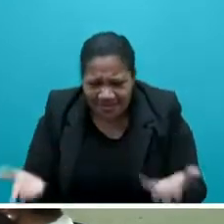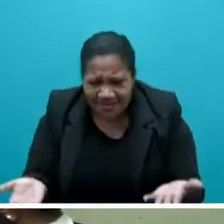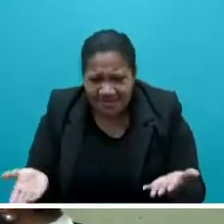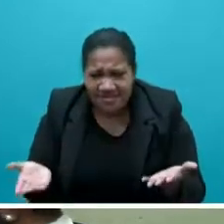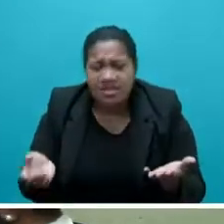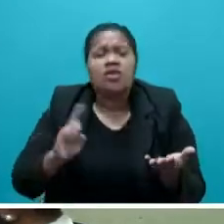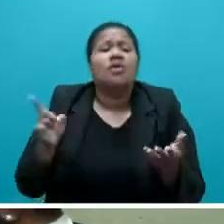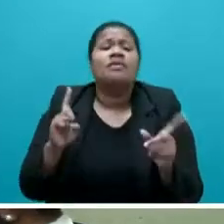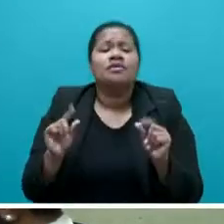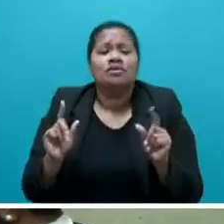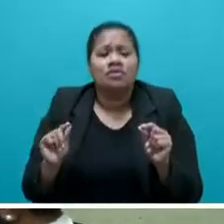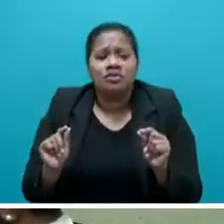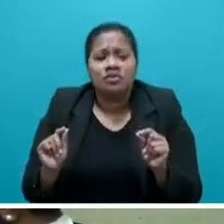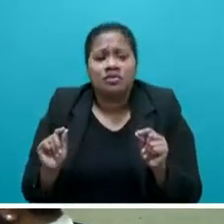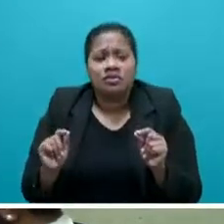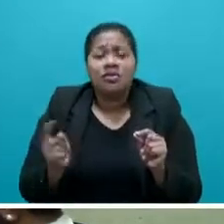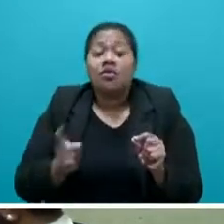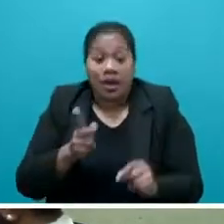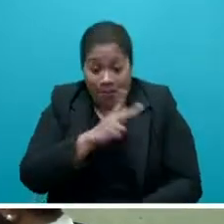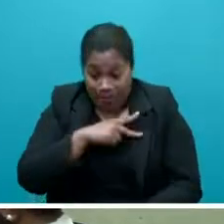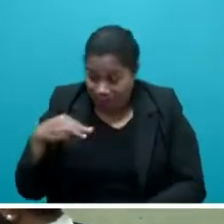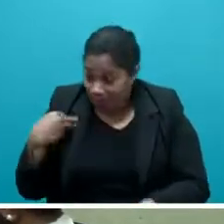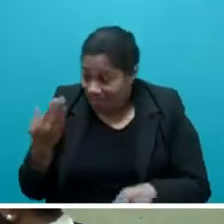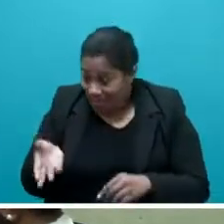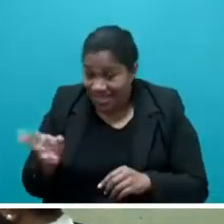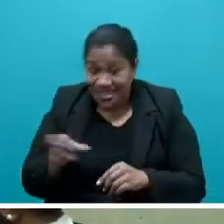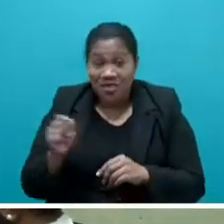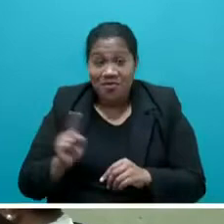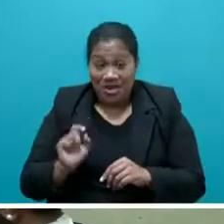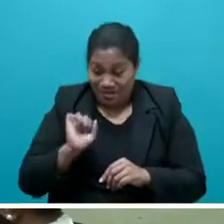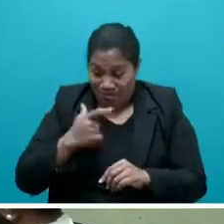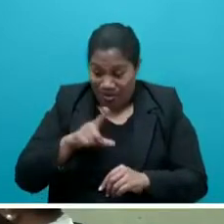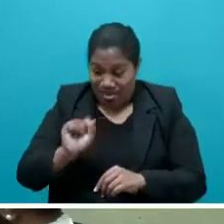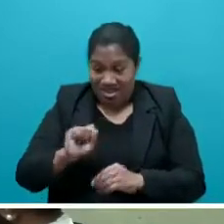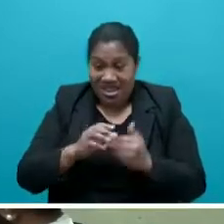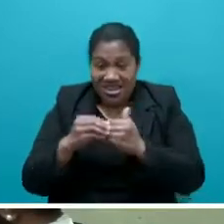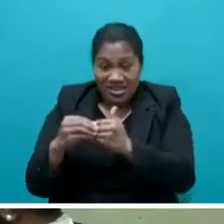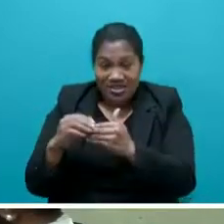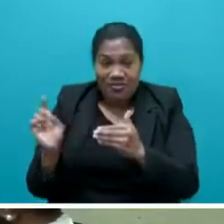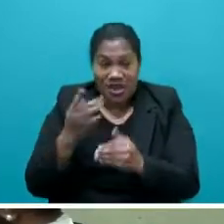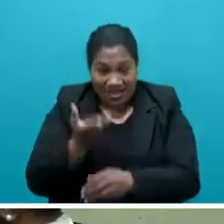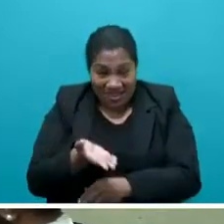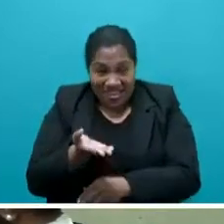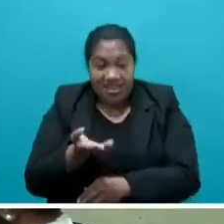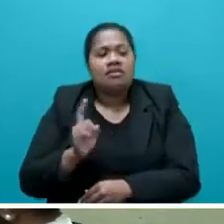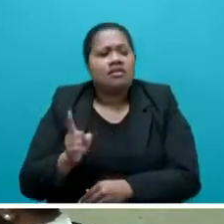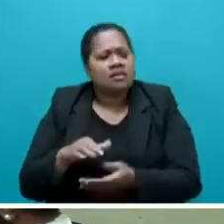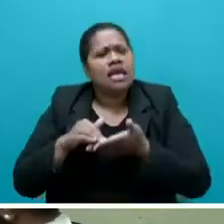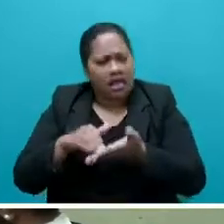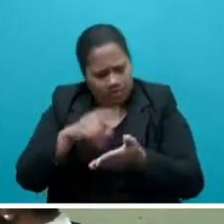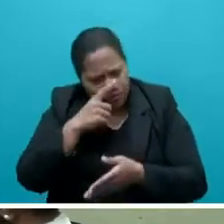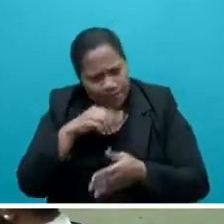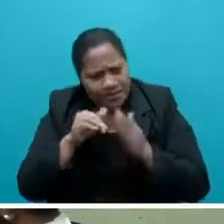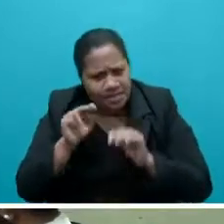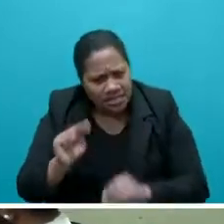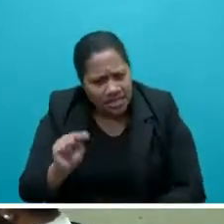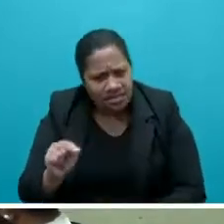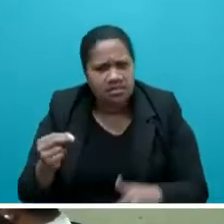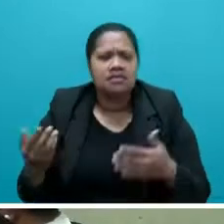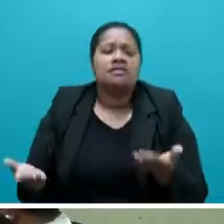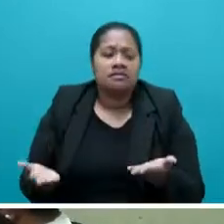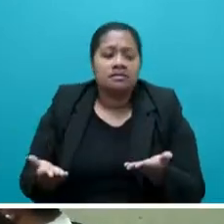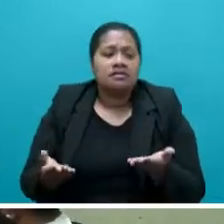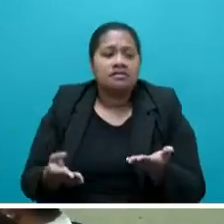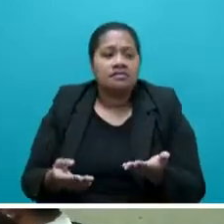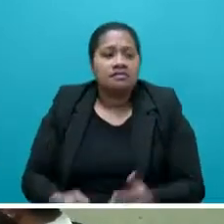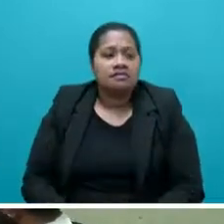we are doing, what this Prime Minister has done under his leadership, he said we help people where there's a need. You may be helping a group of